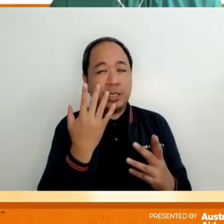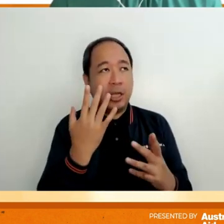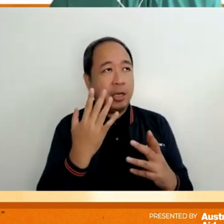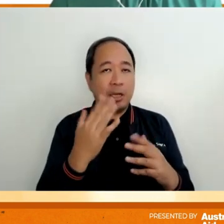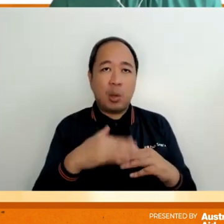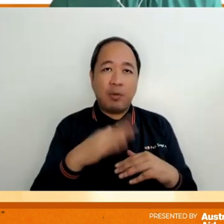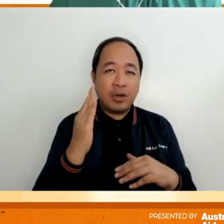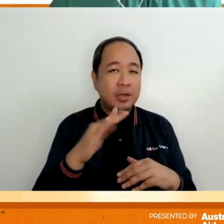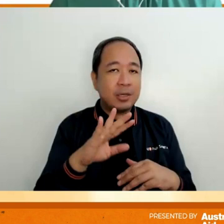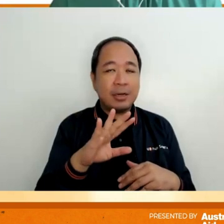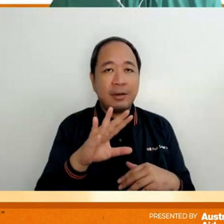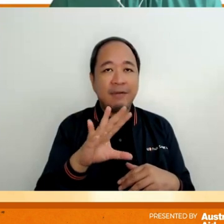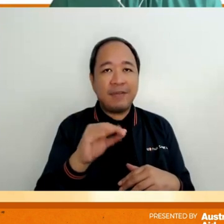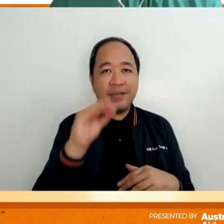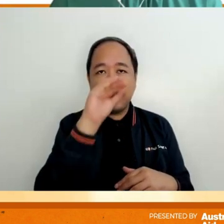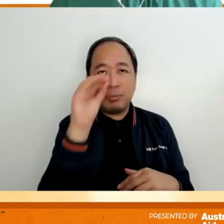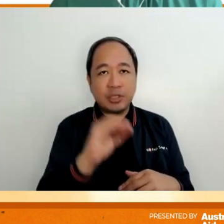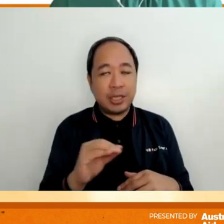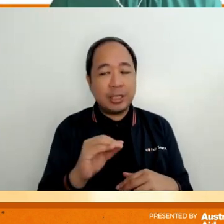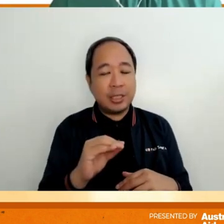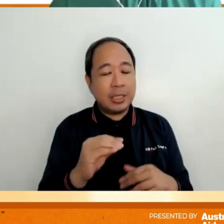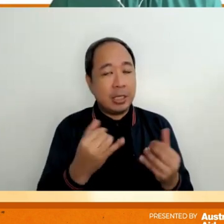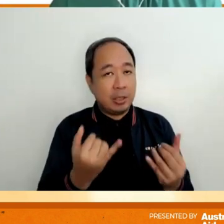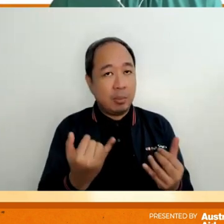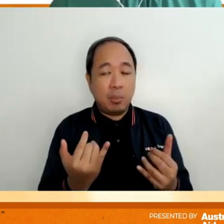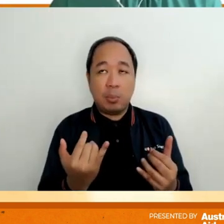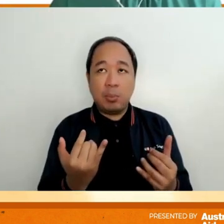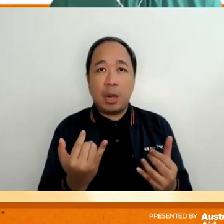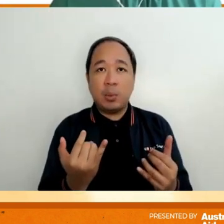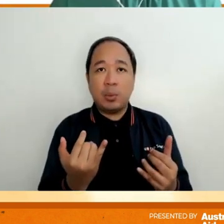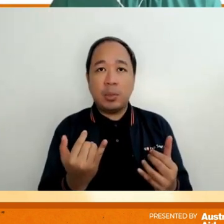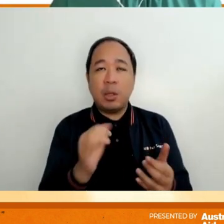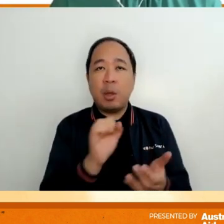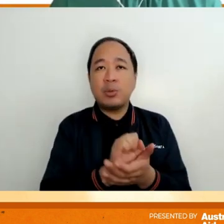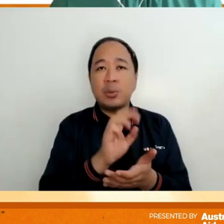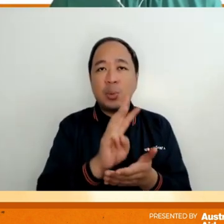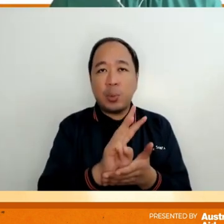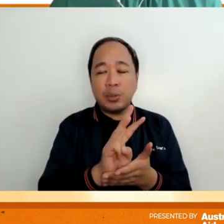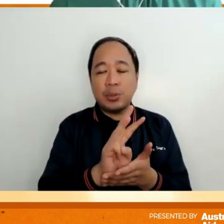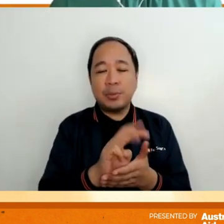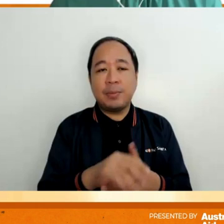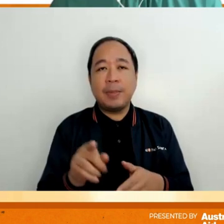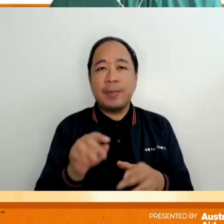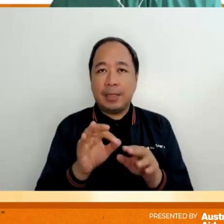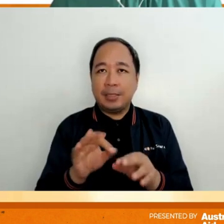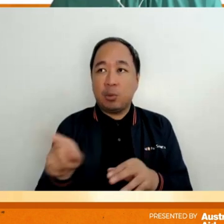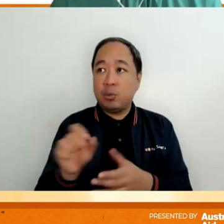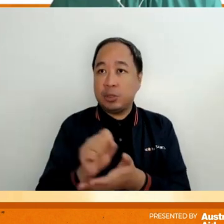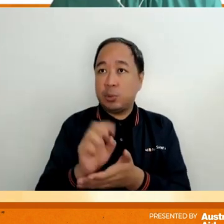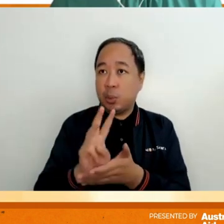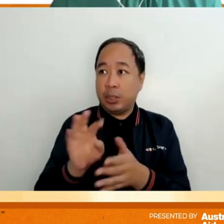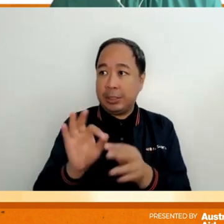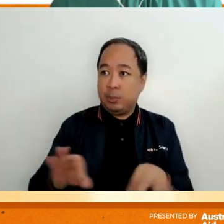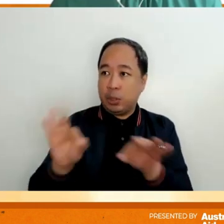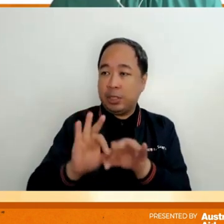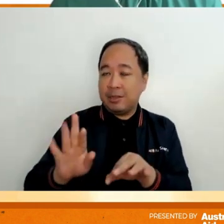ating attendees this morning are social workers, okay? So very important talaga yung role ng mga social workers